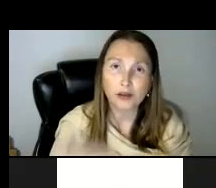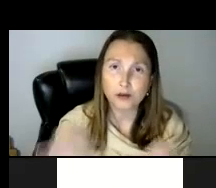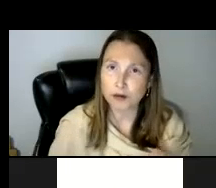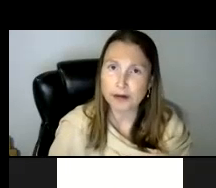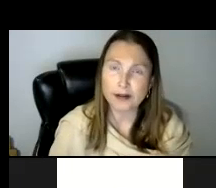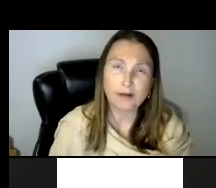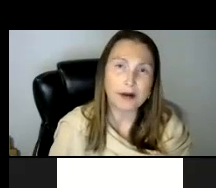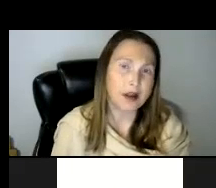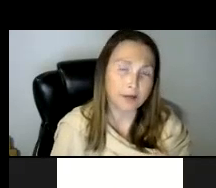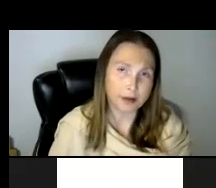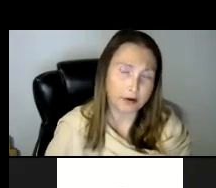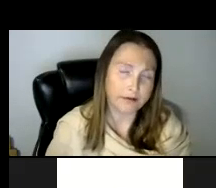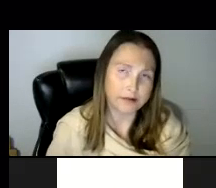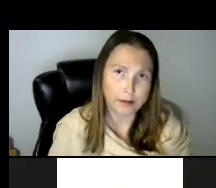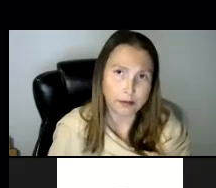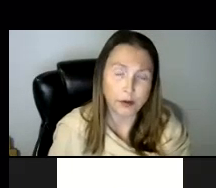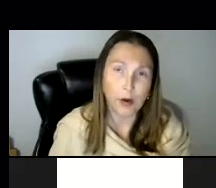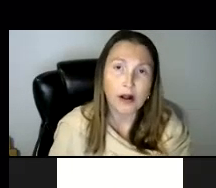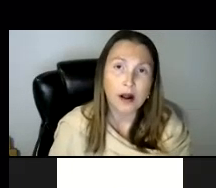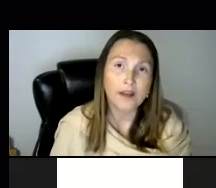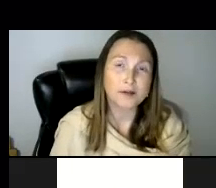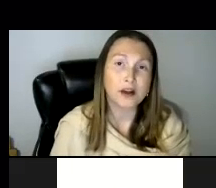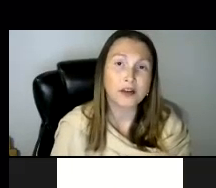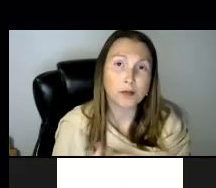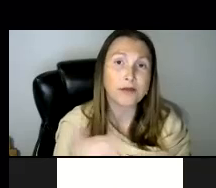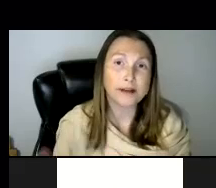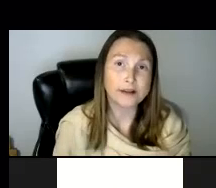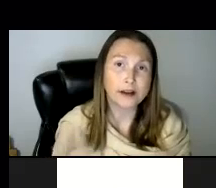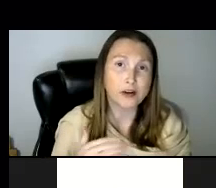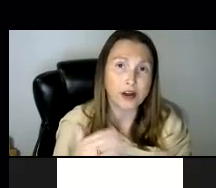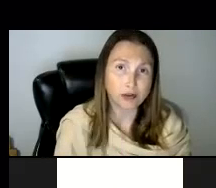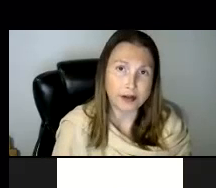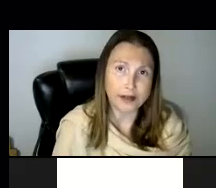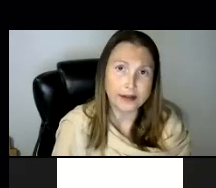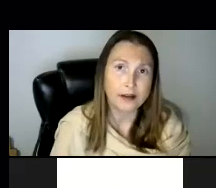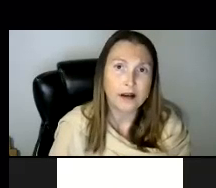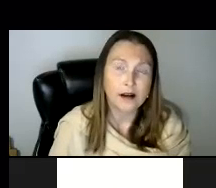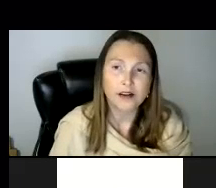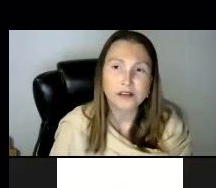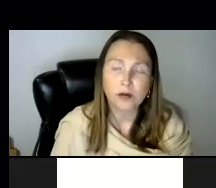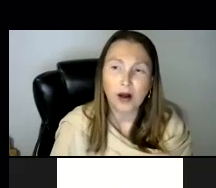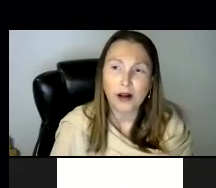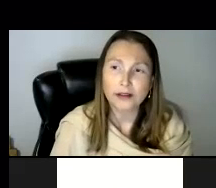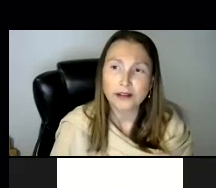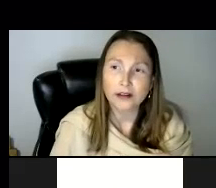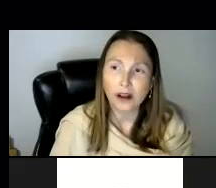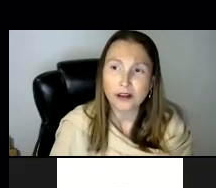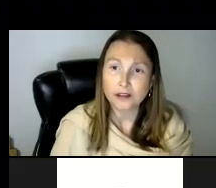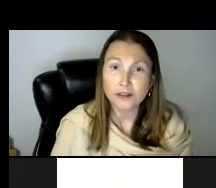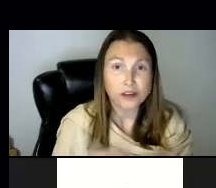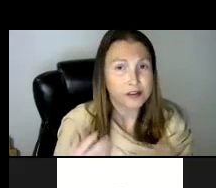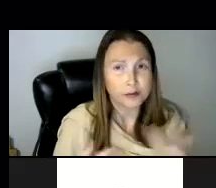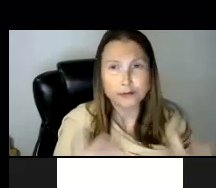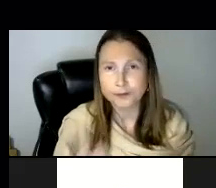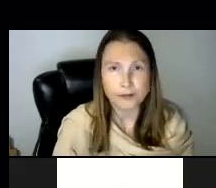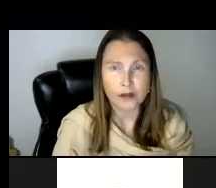than other treatments that might be coming through FDA review. And that's because you're preventing it, you're not treating it. And so